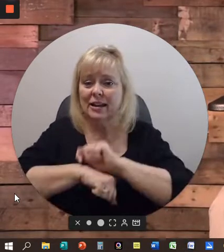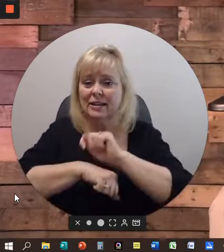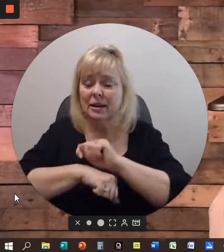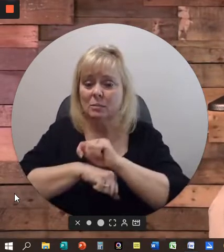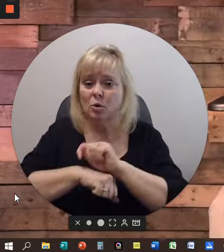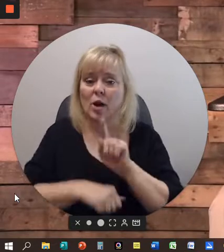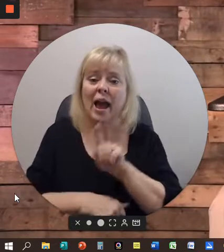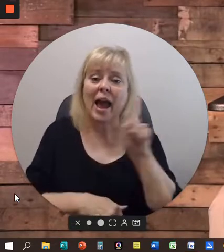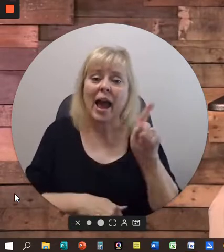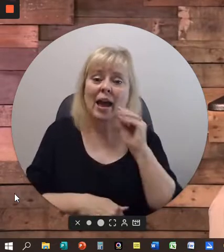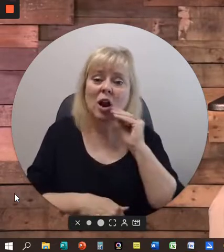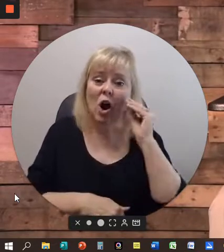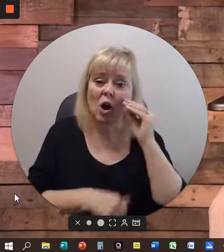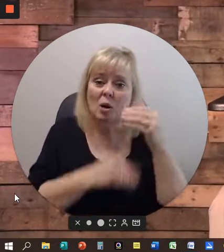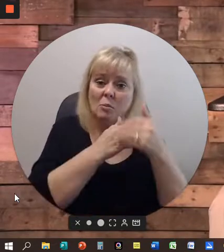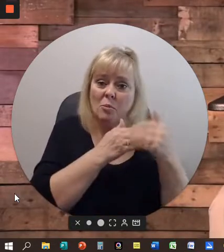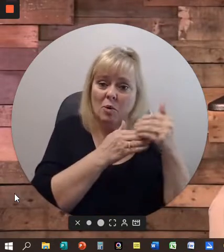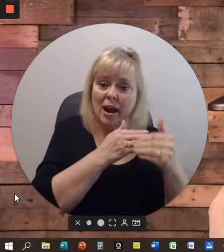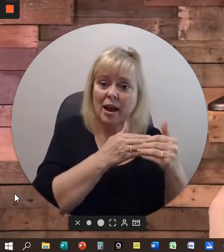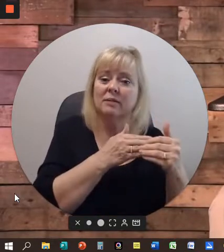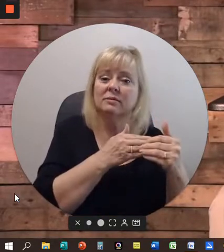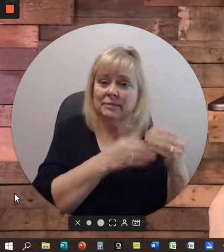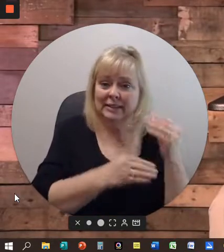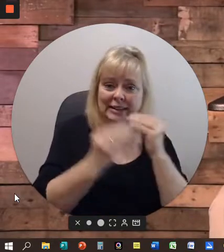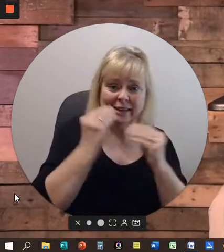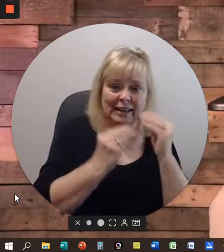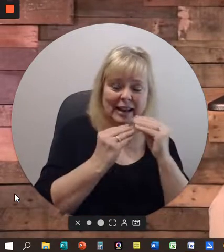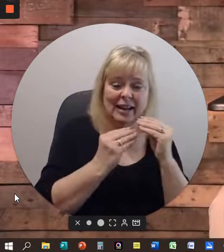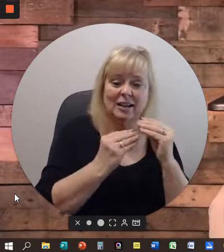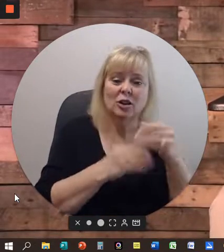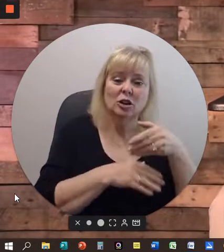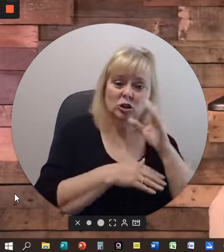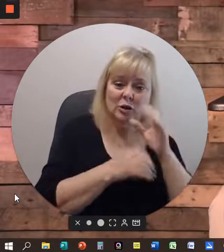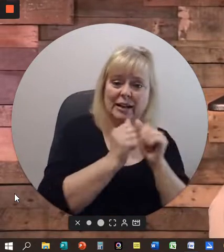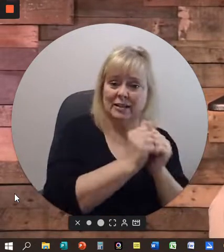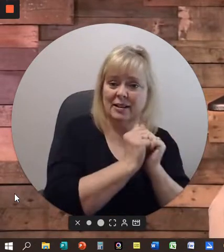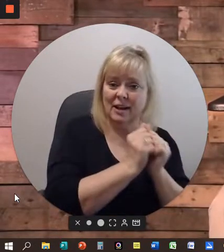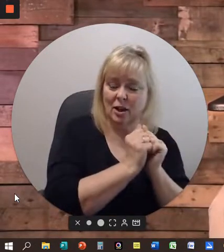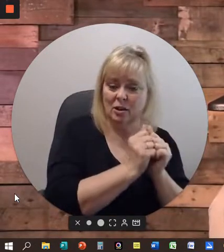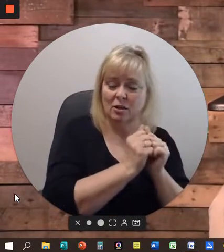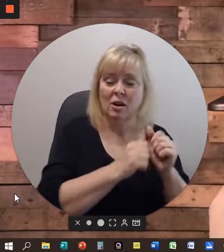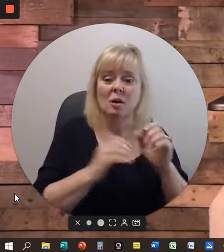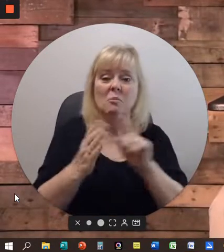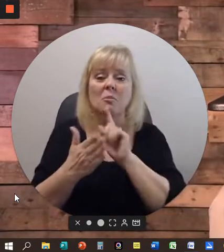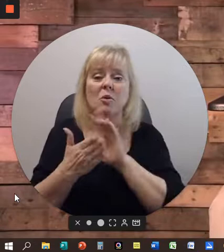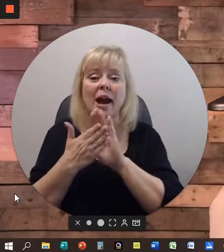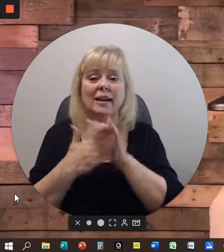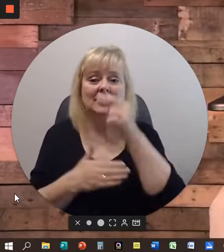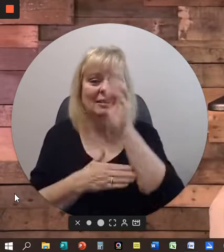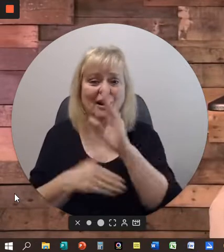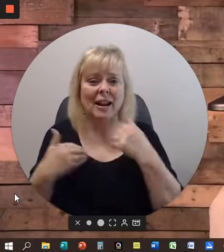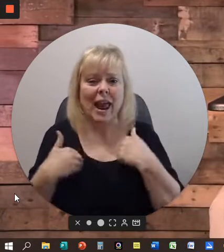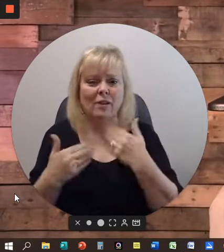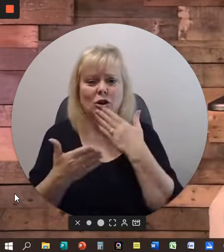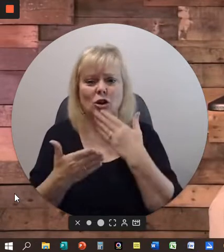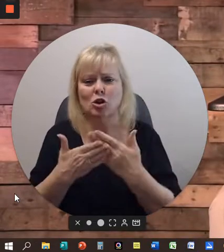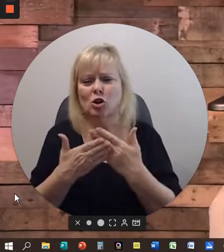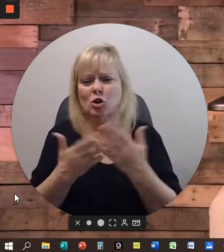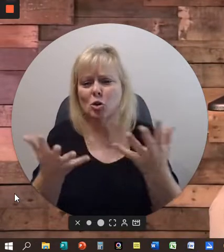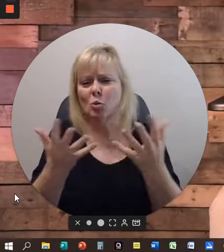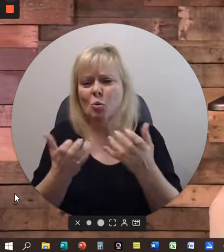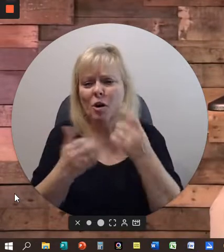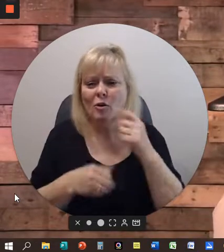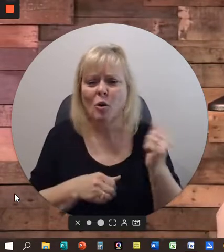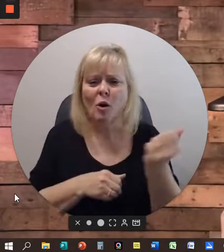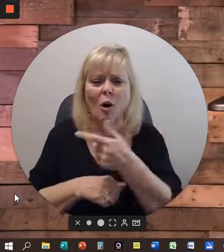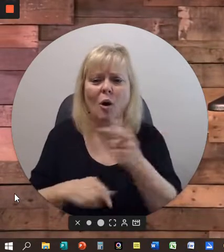their food with glad and generous hearts, praising God and having the goodwill of all the people. And day